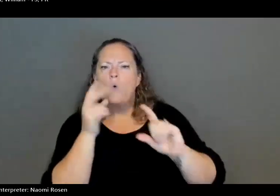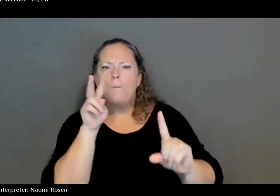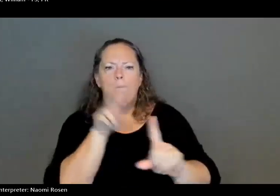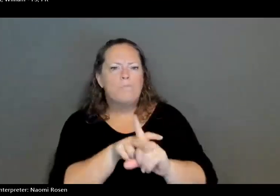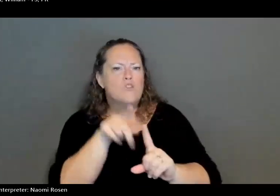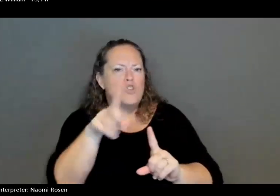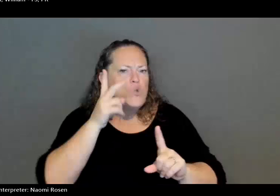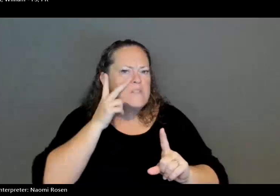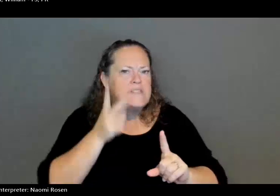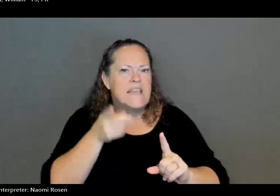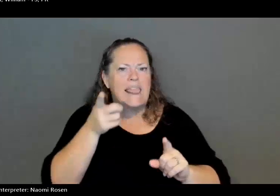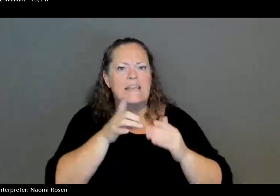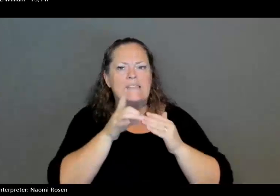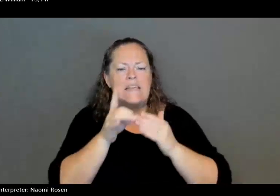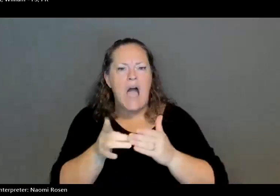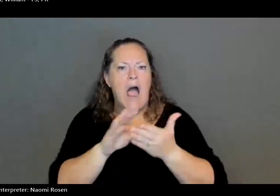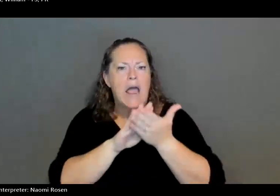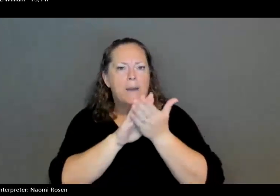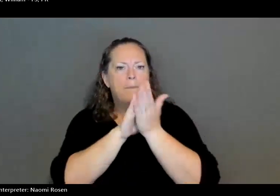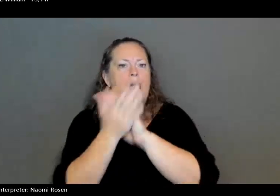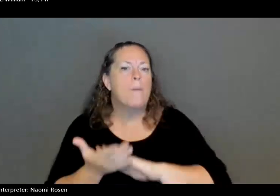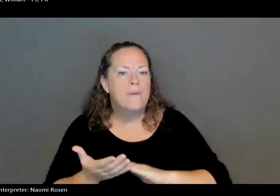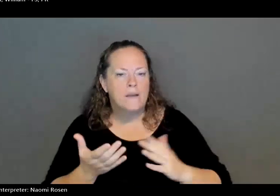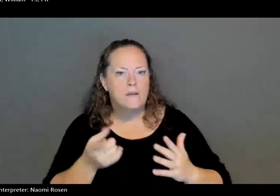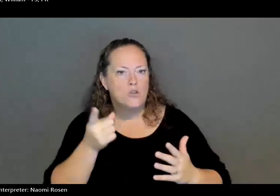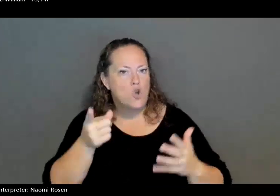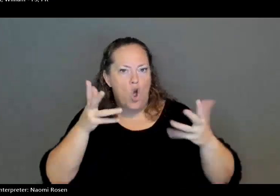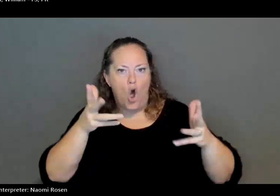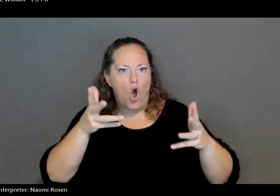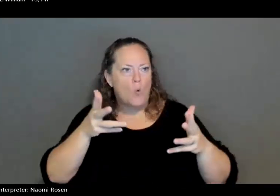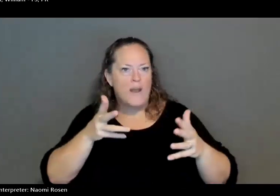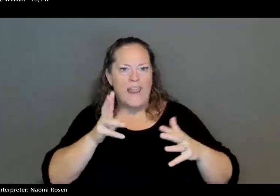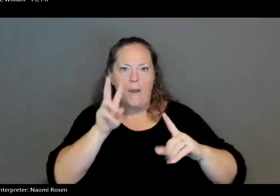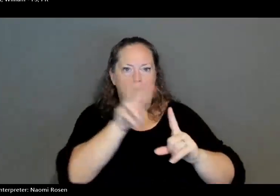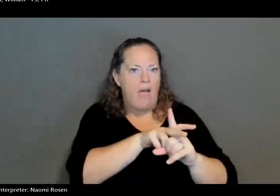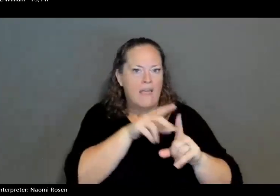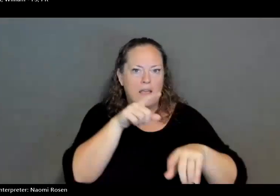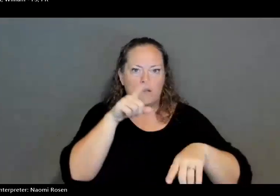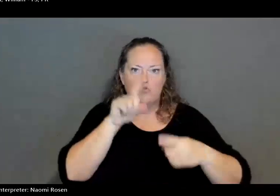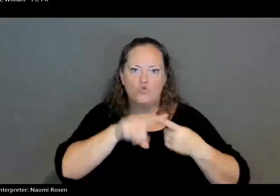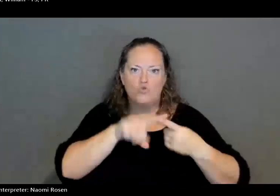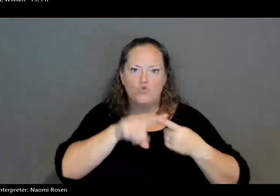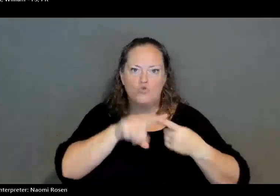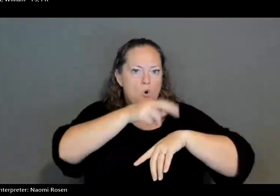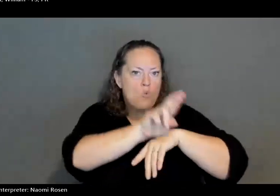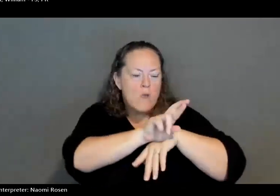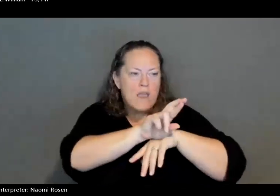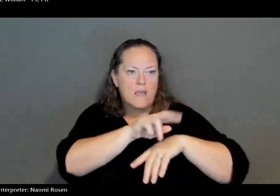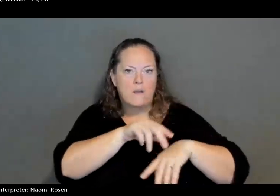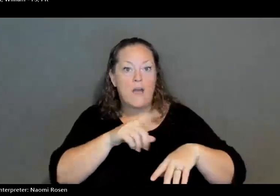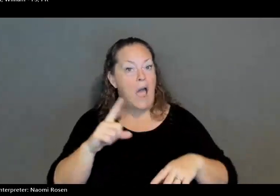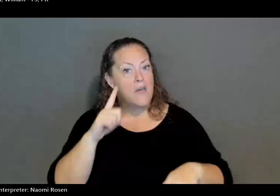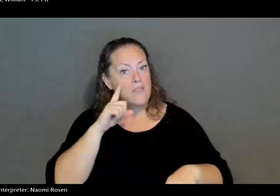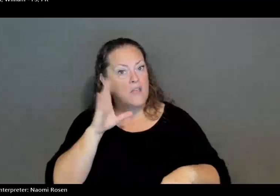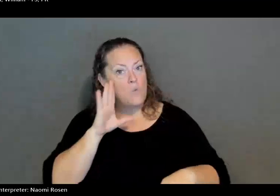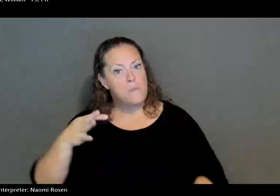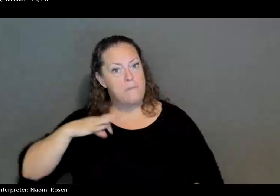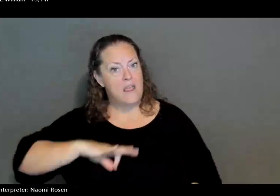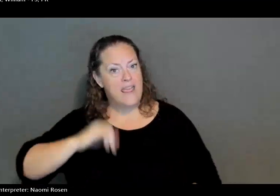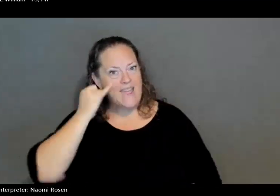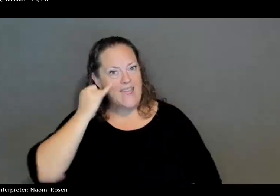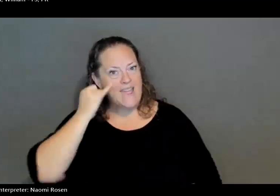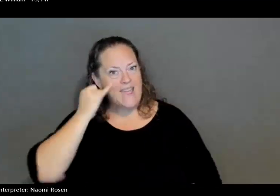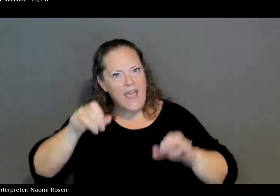you're already applied for Puerto Rico. And I think it would be beneficial if you can